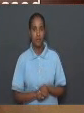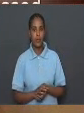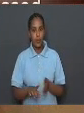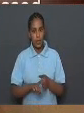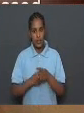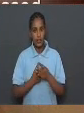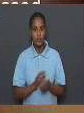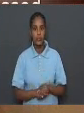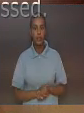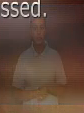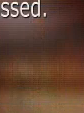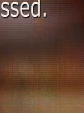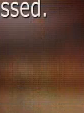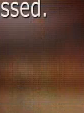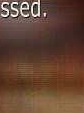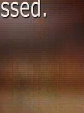Begin.